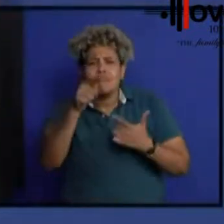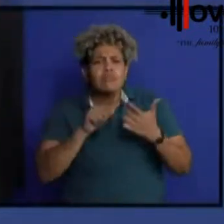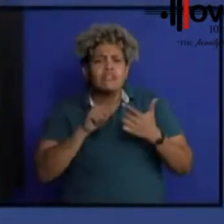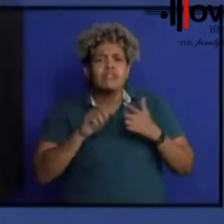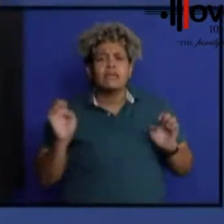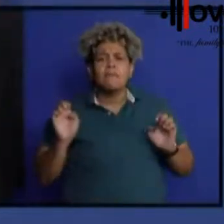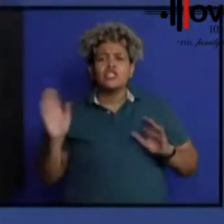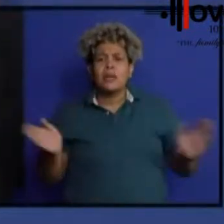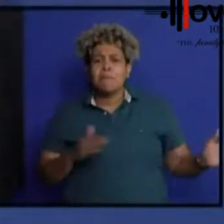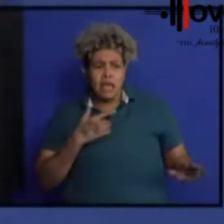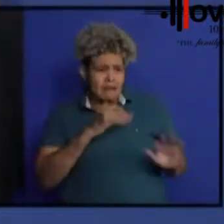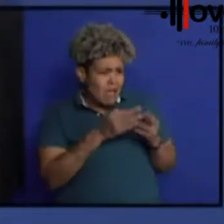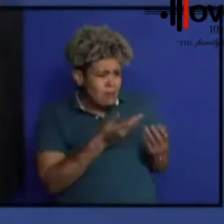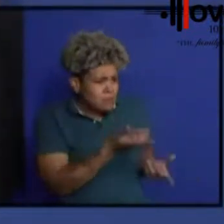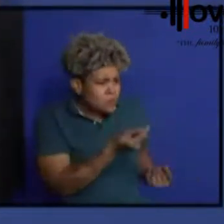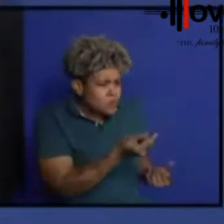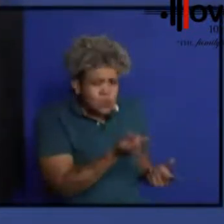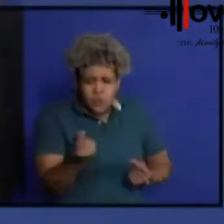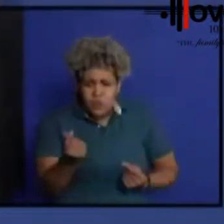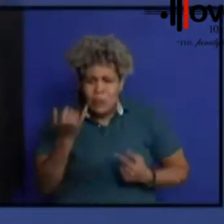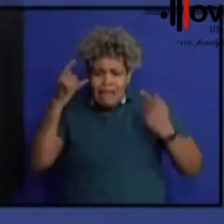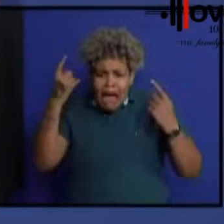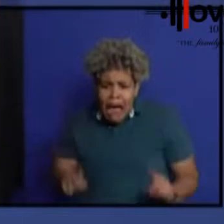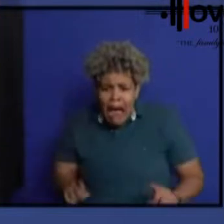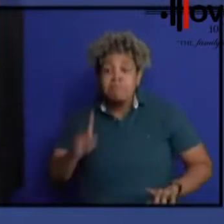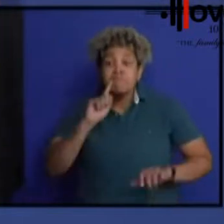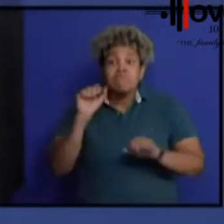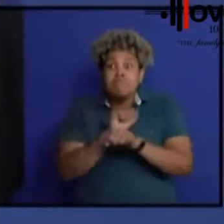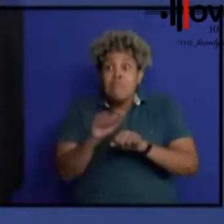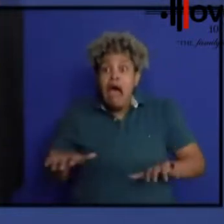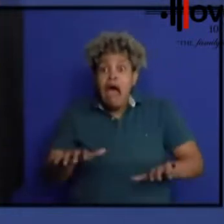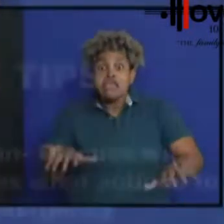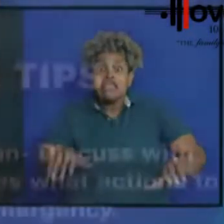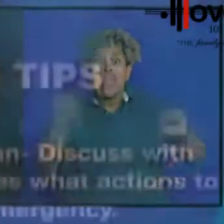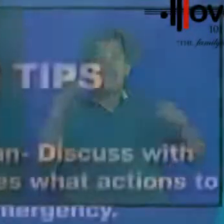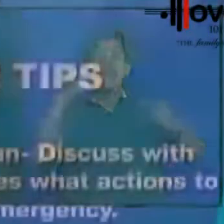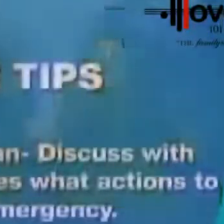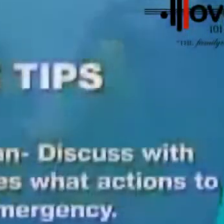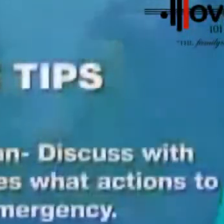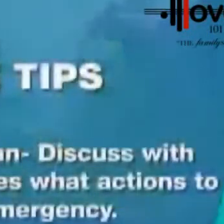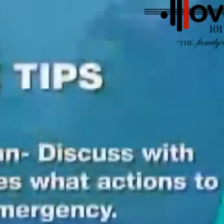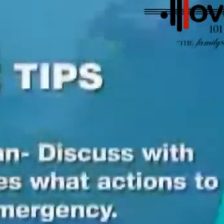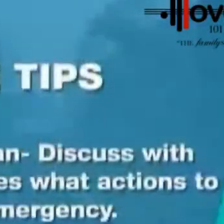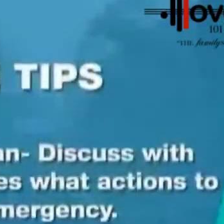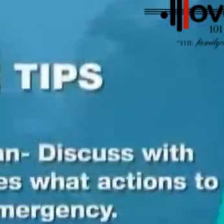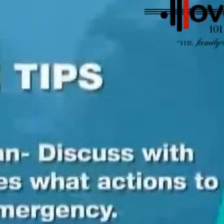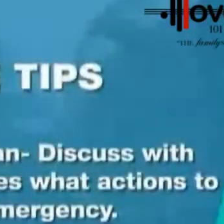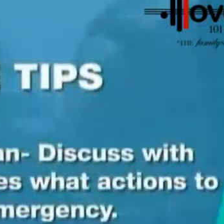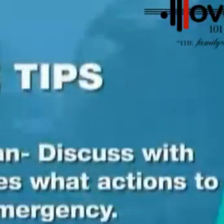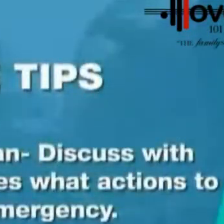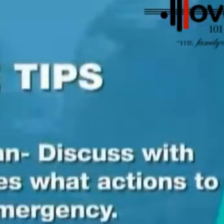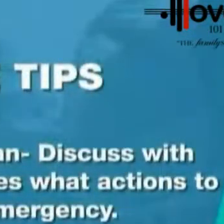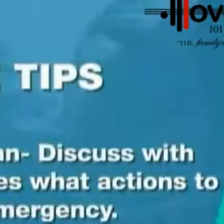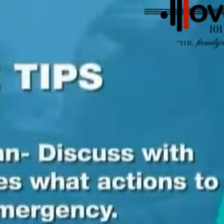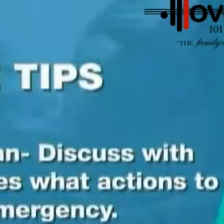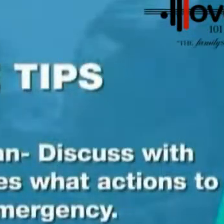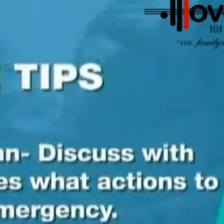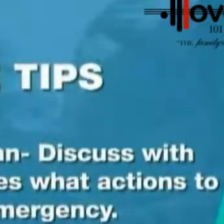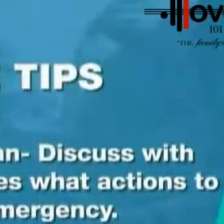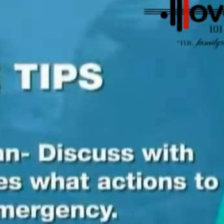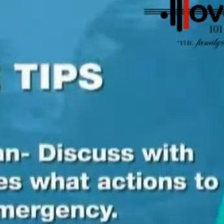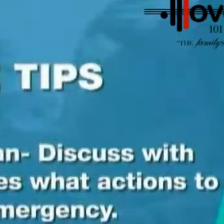plan. Discuss with your family and loved ones what actions to take in the event of an emergency.